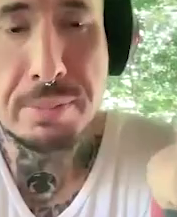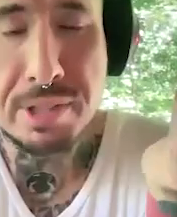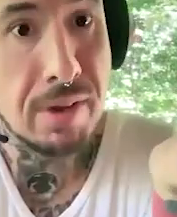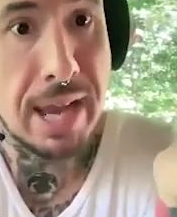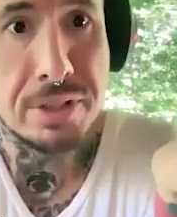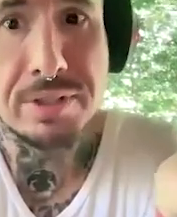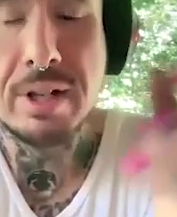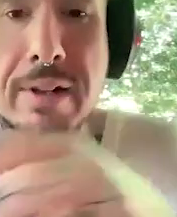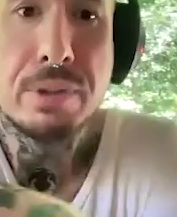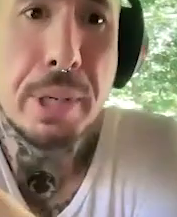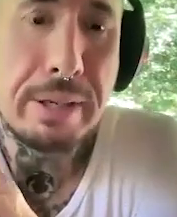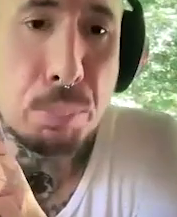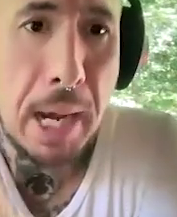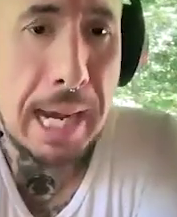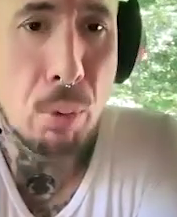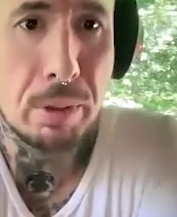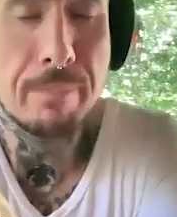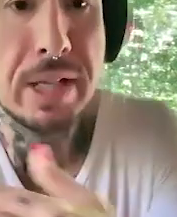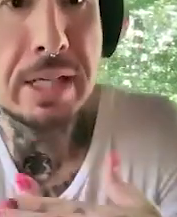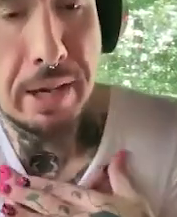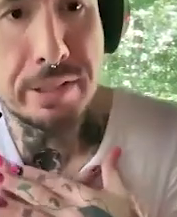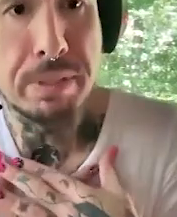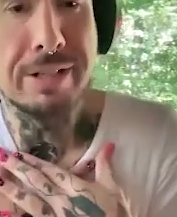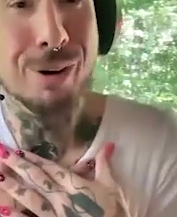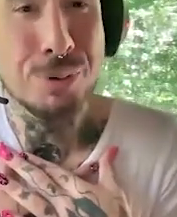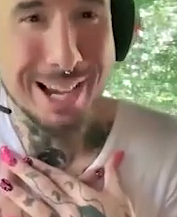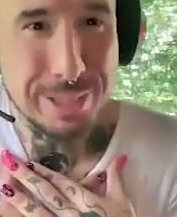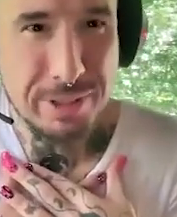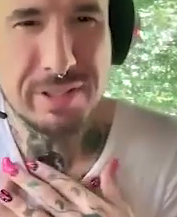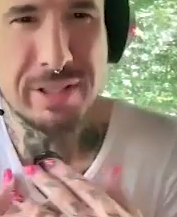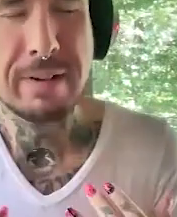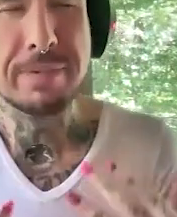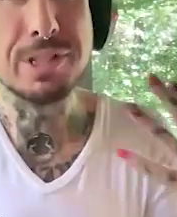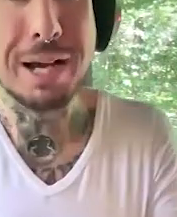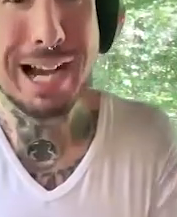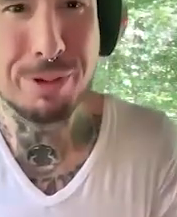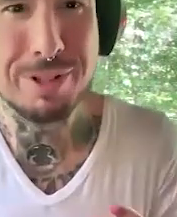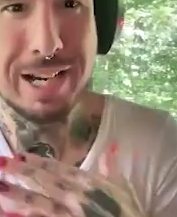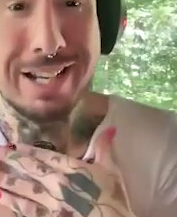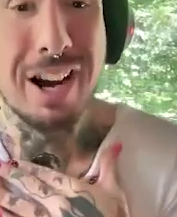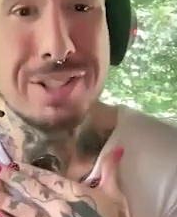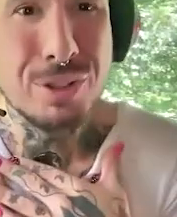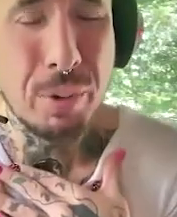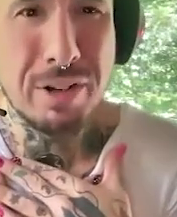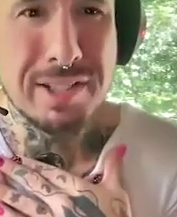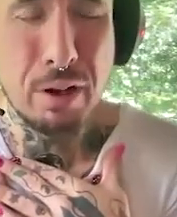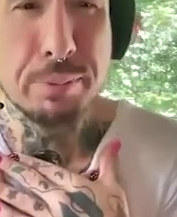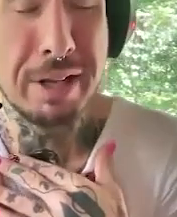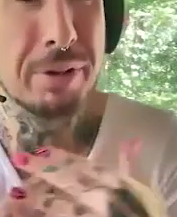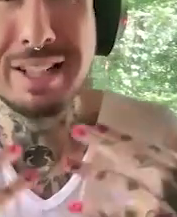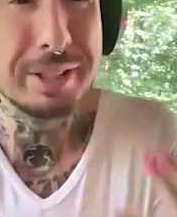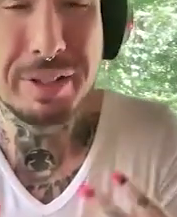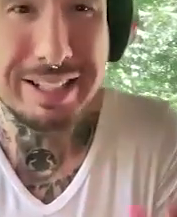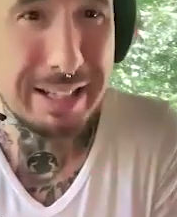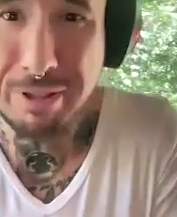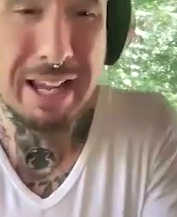there's also some disadvantages. So there is power in us being our own experts. There is power in us knowing ourselves